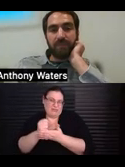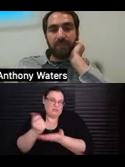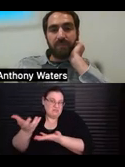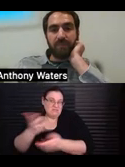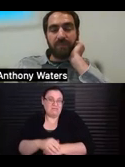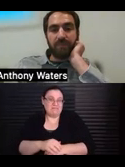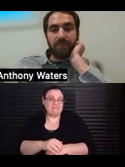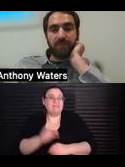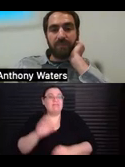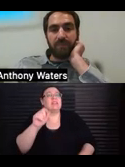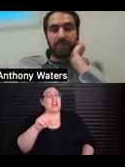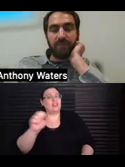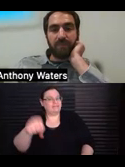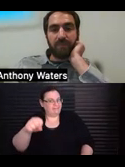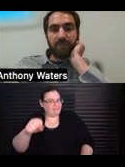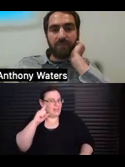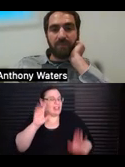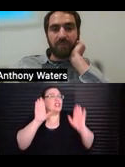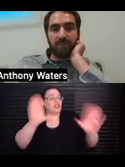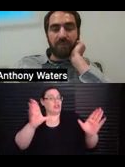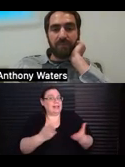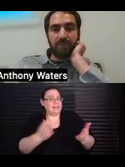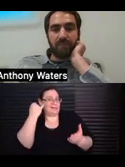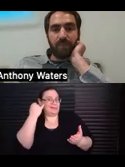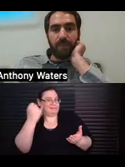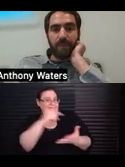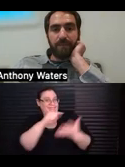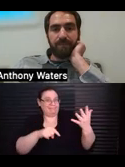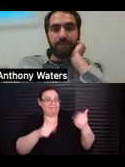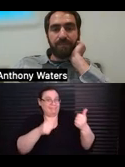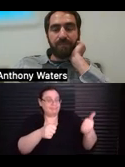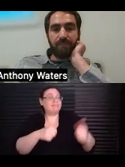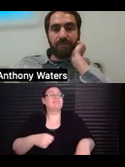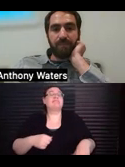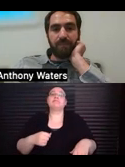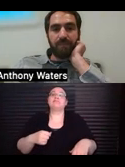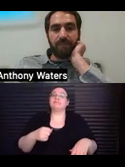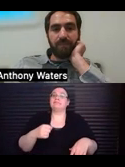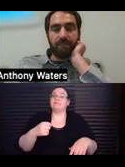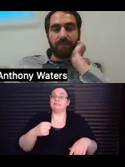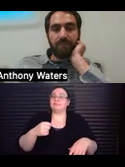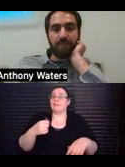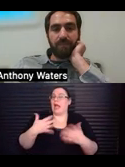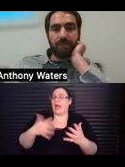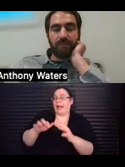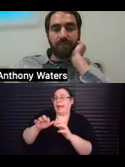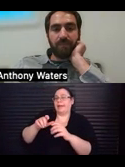Thank you. Yeah, I think those are some great suggestions. I talked a little bit with the person who put in this